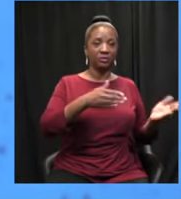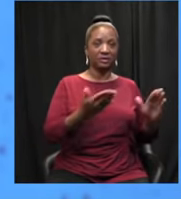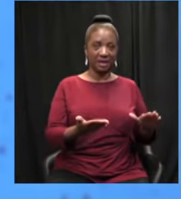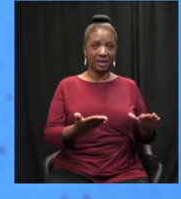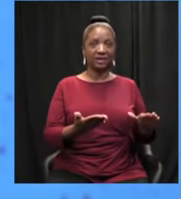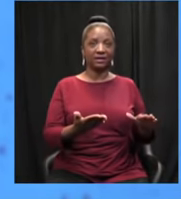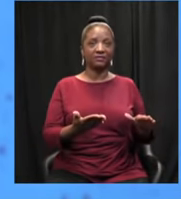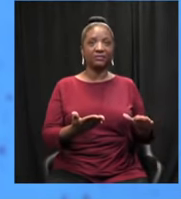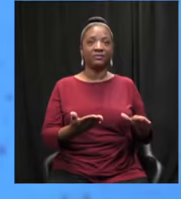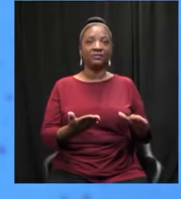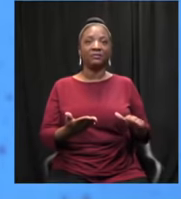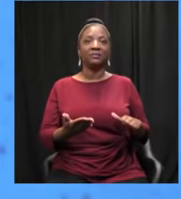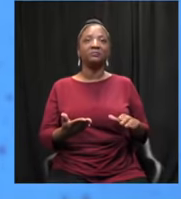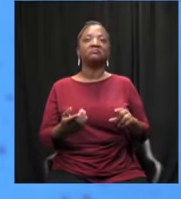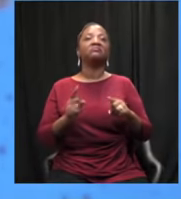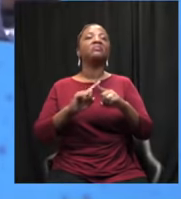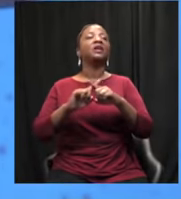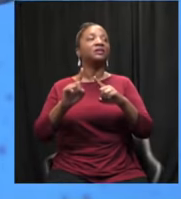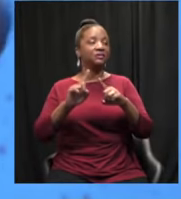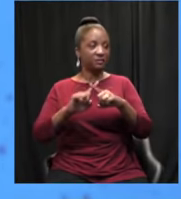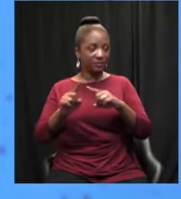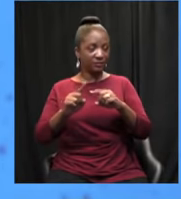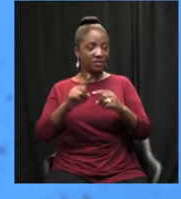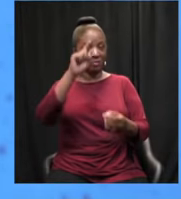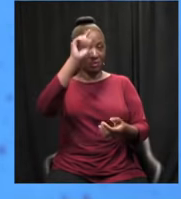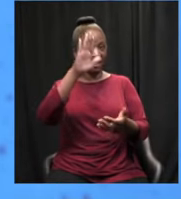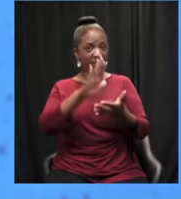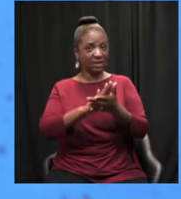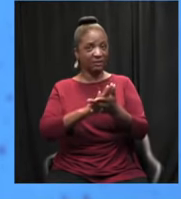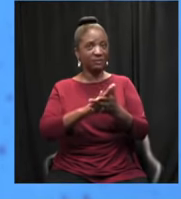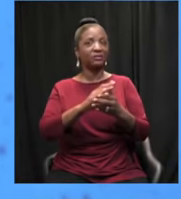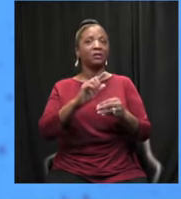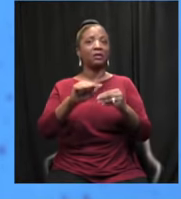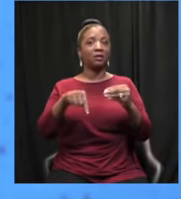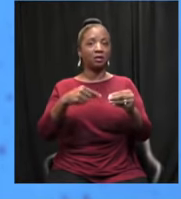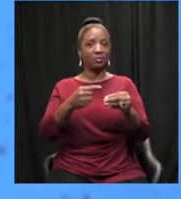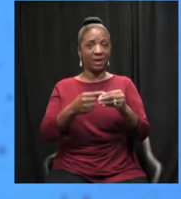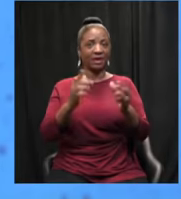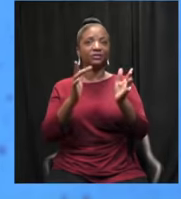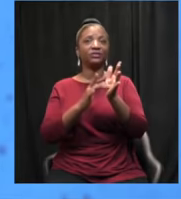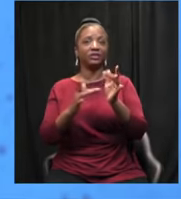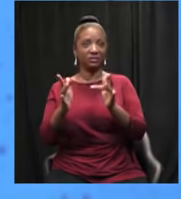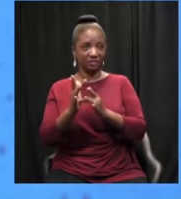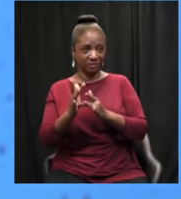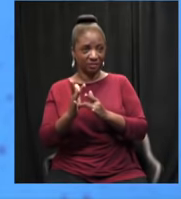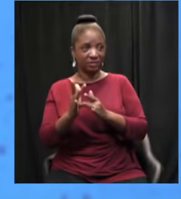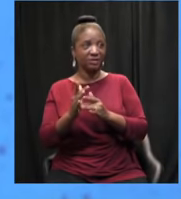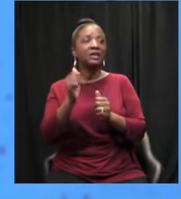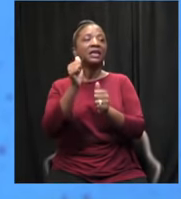kinds of beliefs about Jesus. Matter of fact, with each generation,